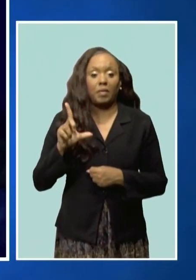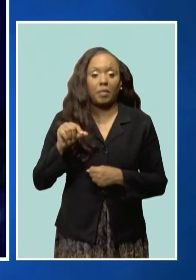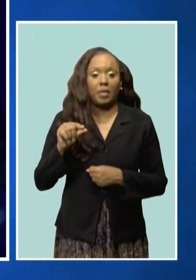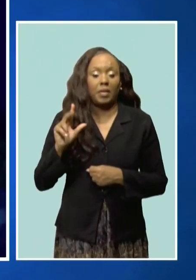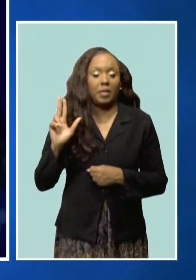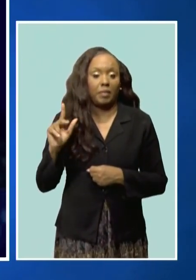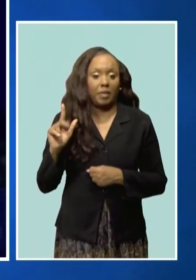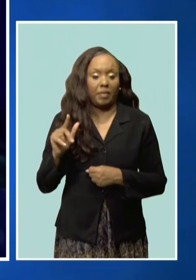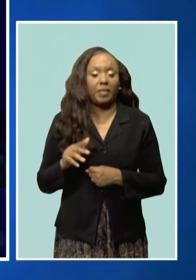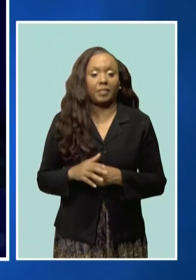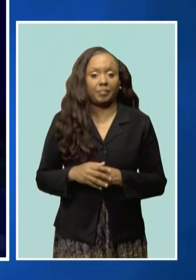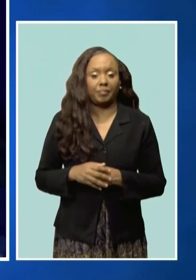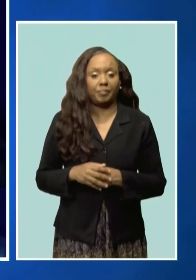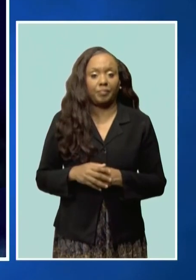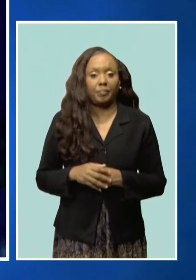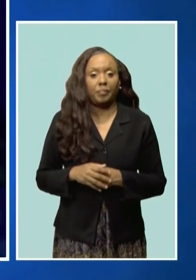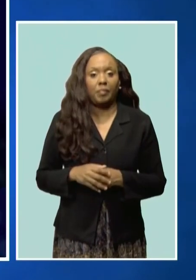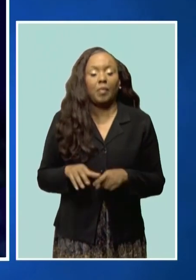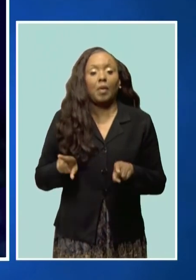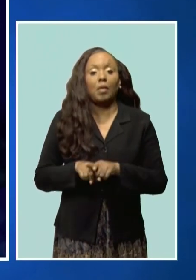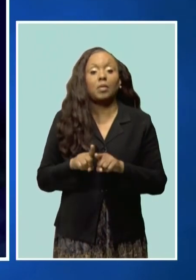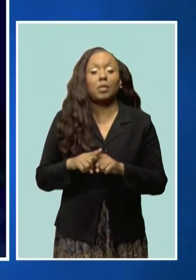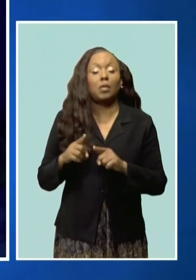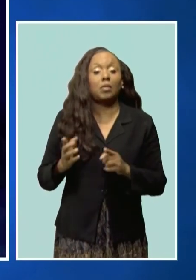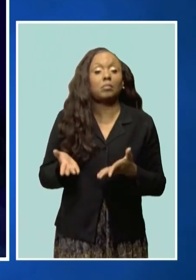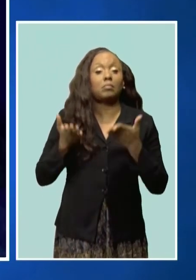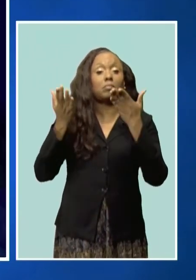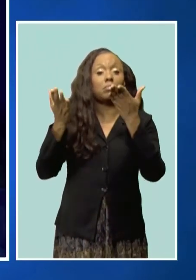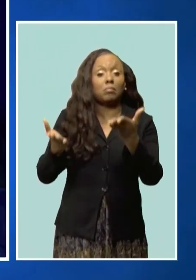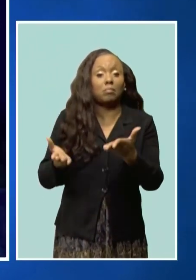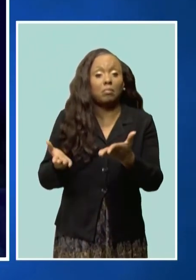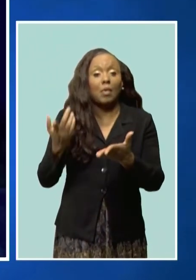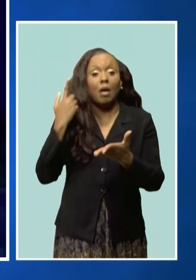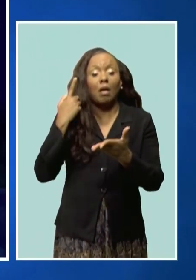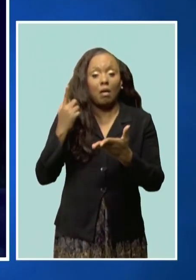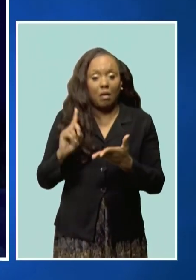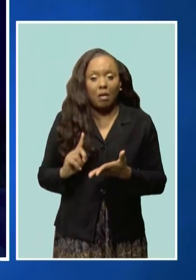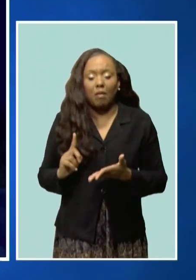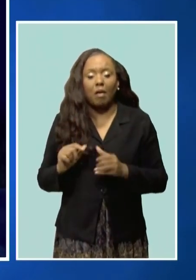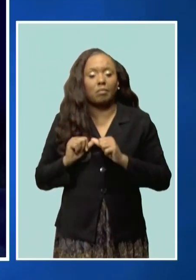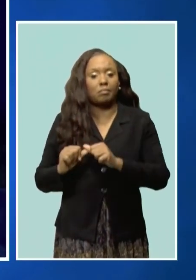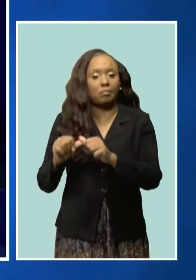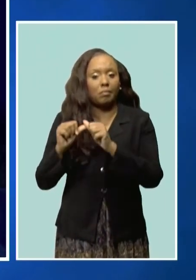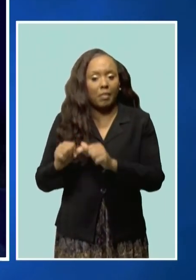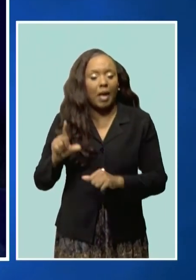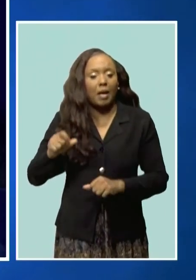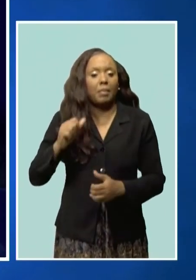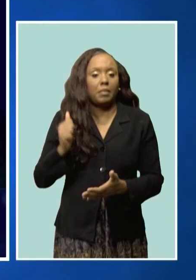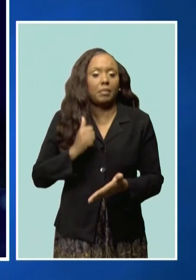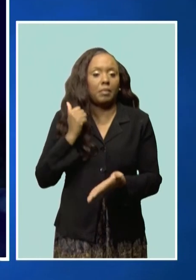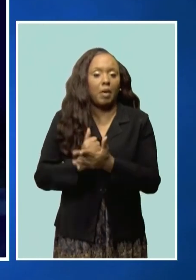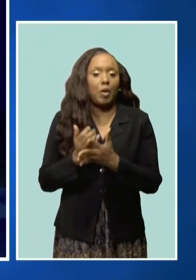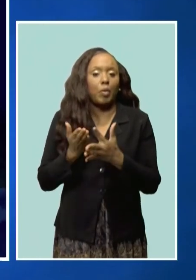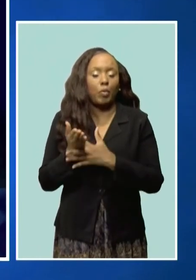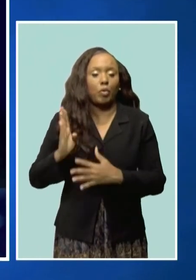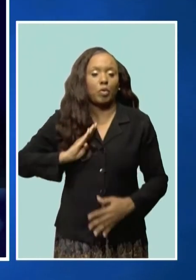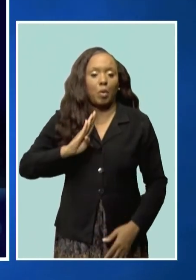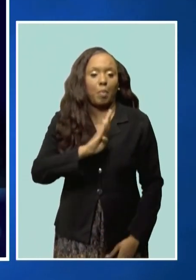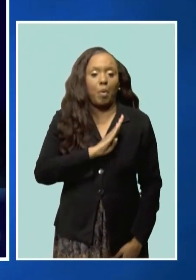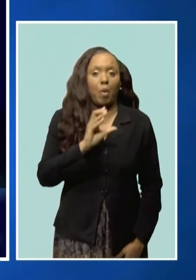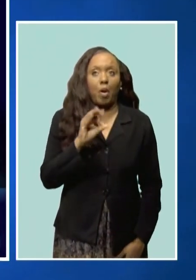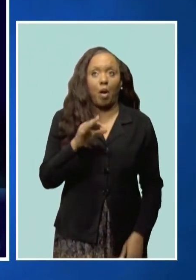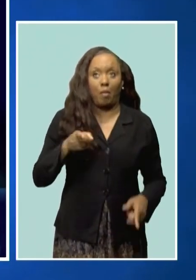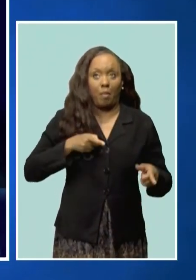Additionally, recommendations for continuation are to be endorsed by the Board of Management and submitted for